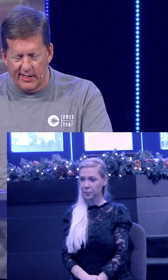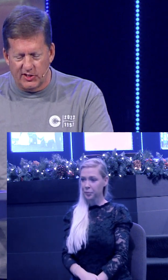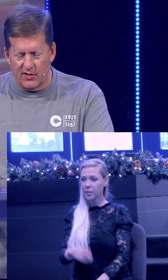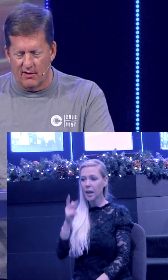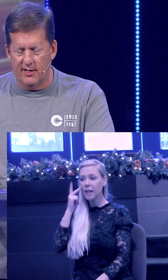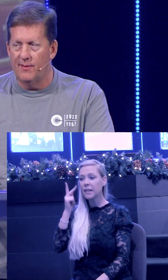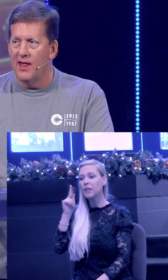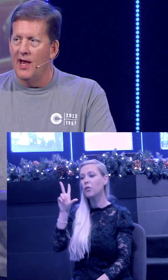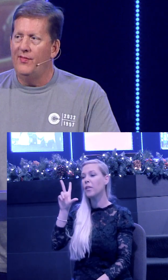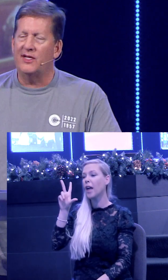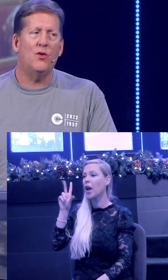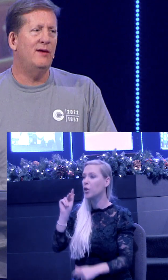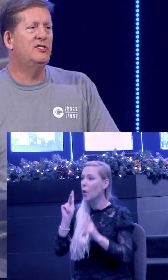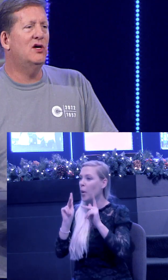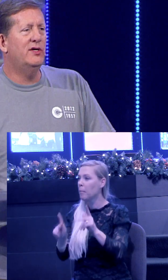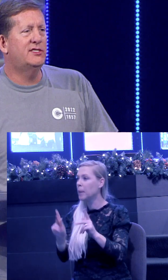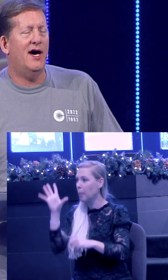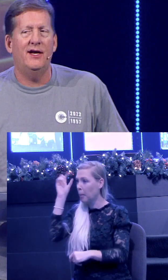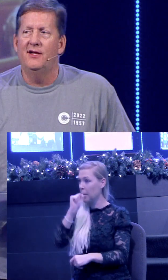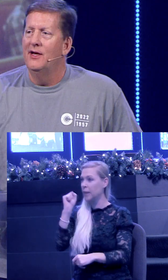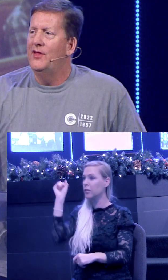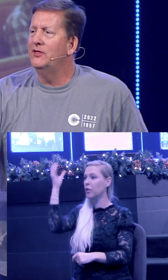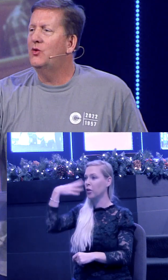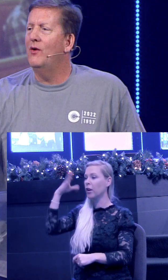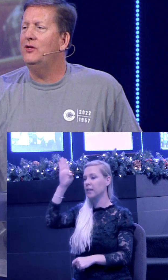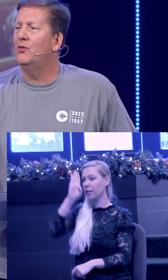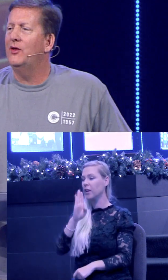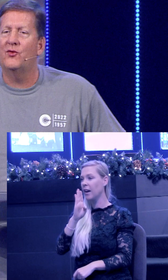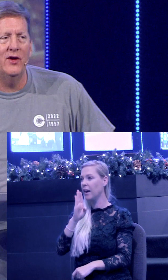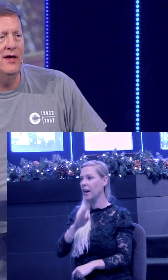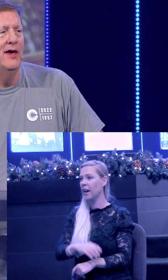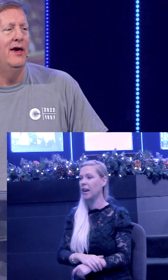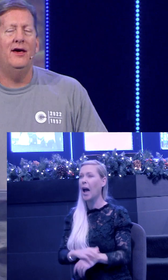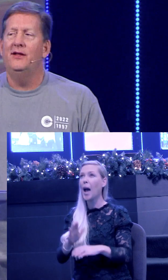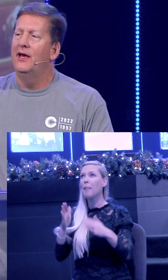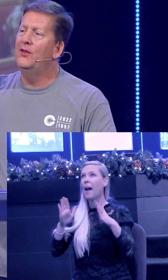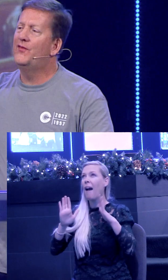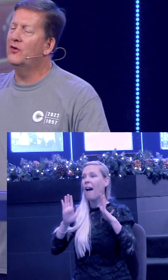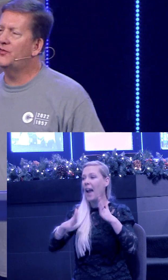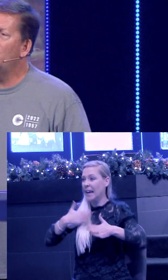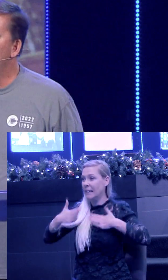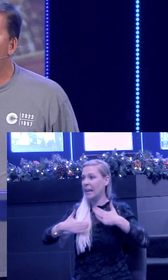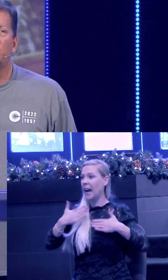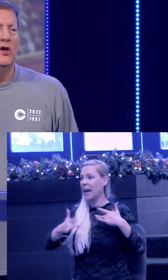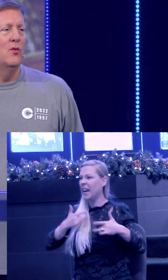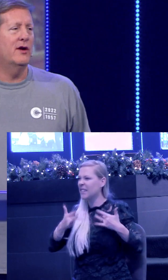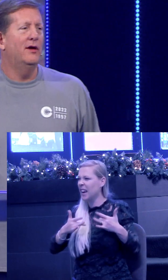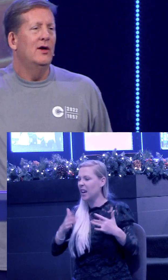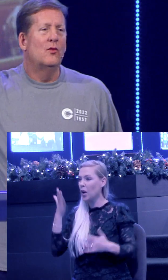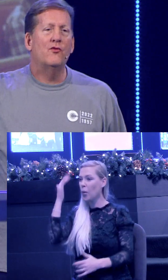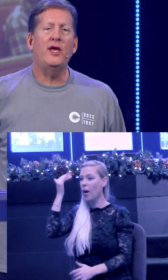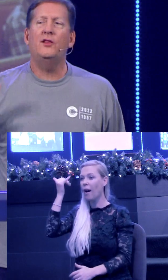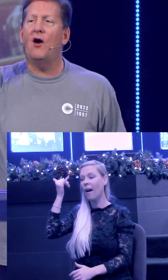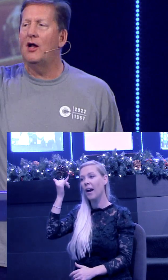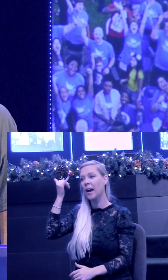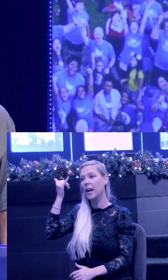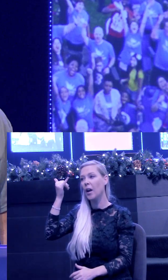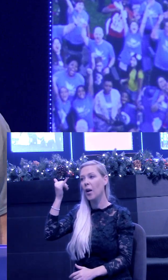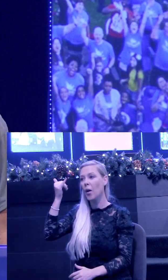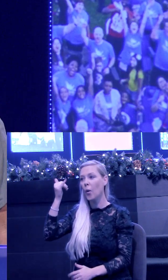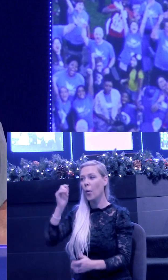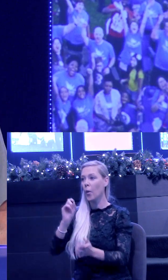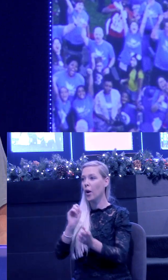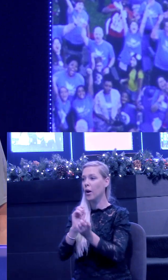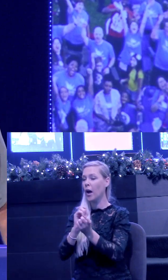we're just getting started. And that's why I'm so excited that in 2023, in the first few months, we're gonna relaunch